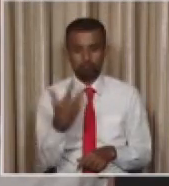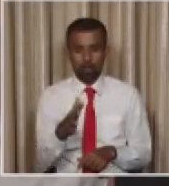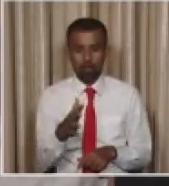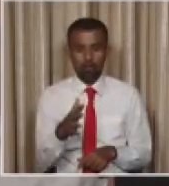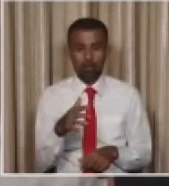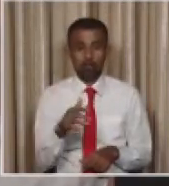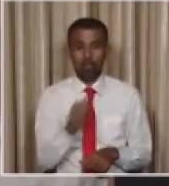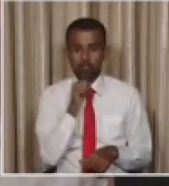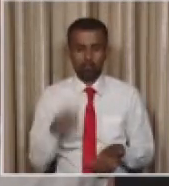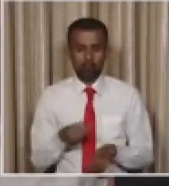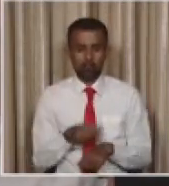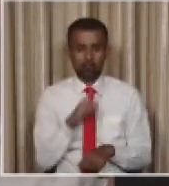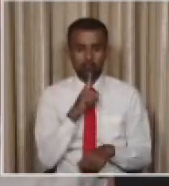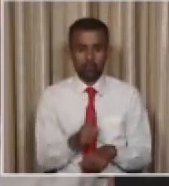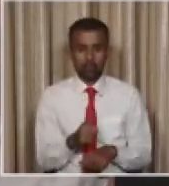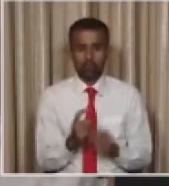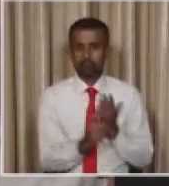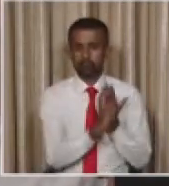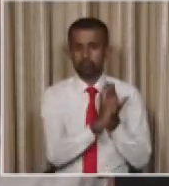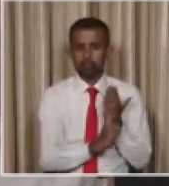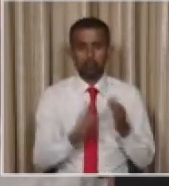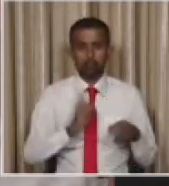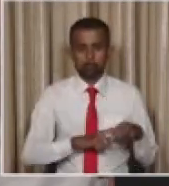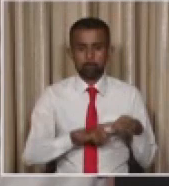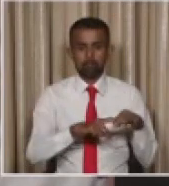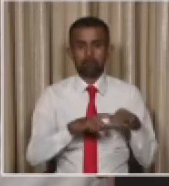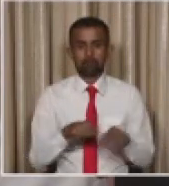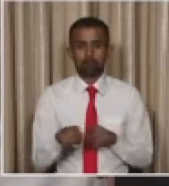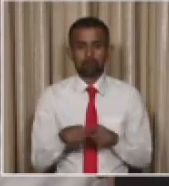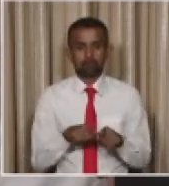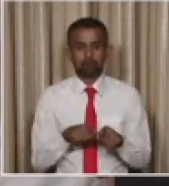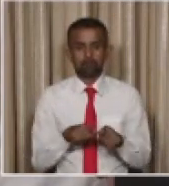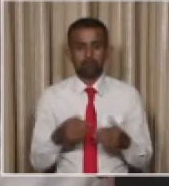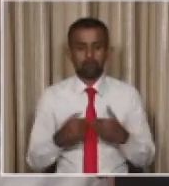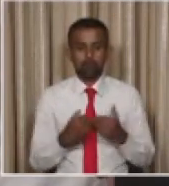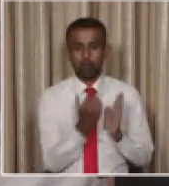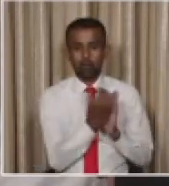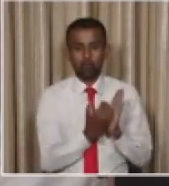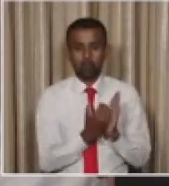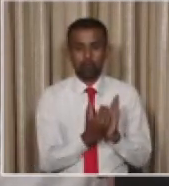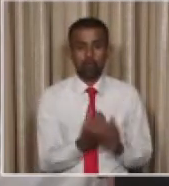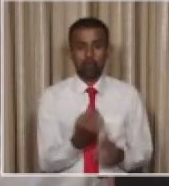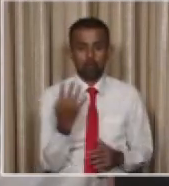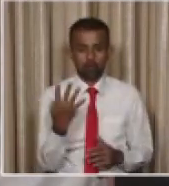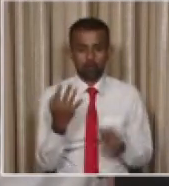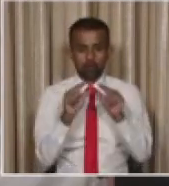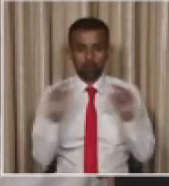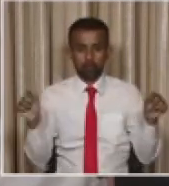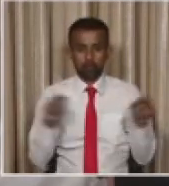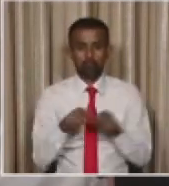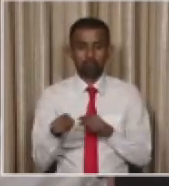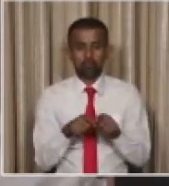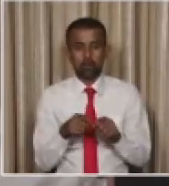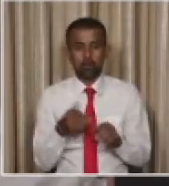the powers of this house under article 4 of the constitution and we should appoint a select